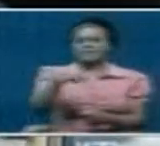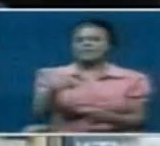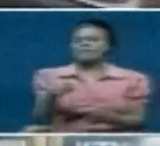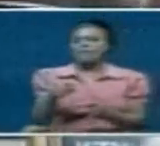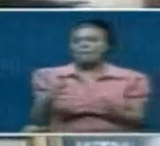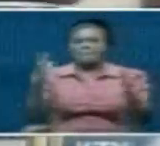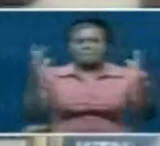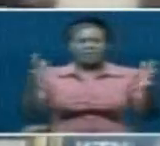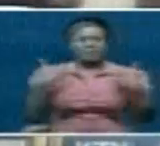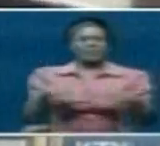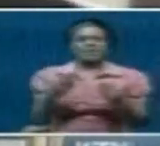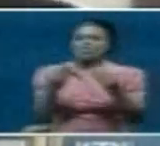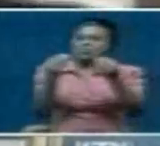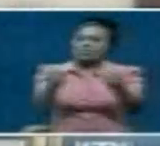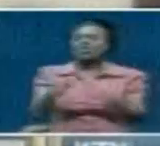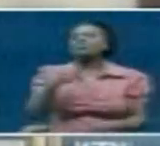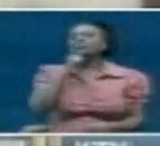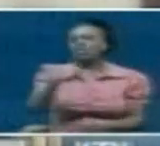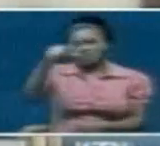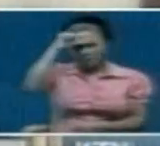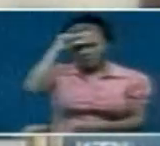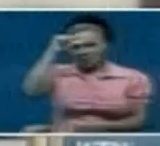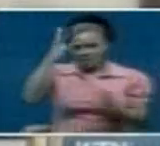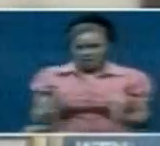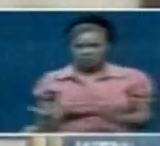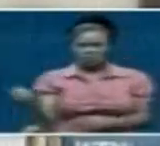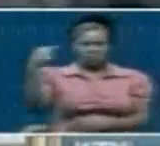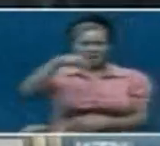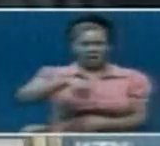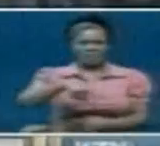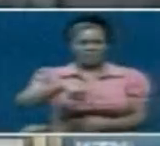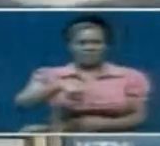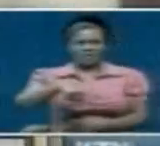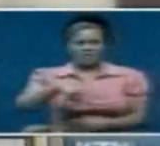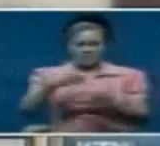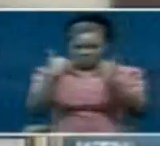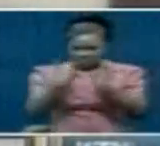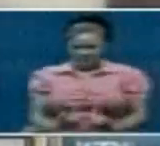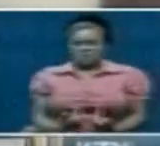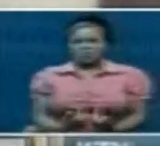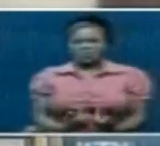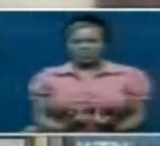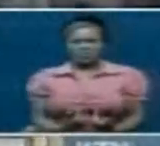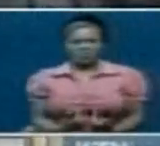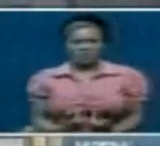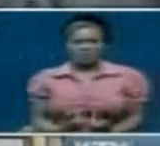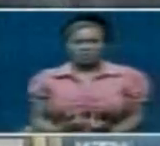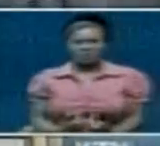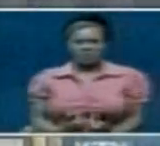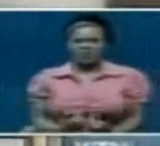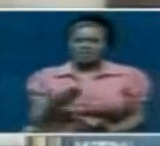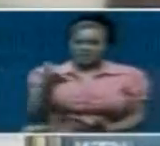big people. The solution is not for the governor to appear. If the infill within the two entities is